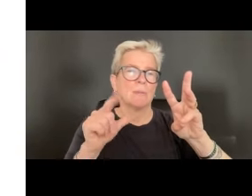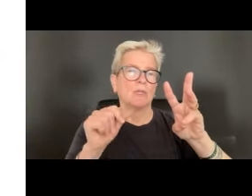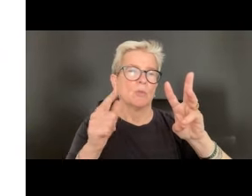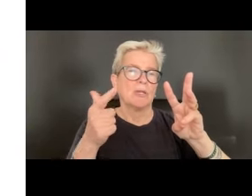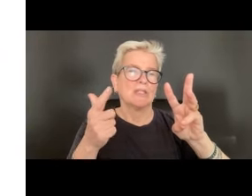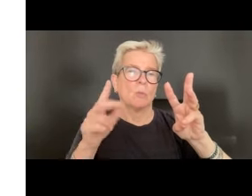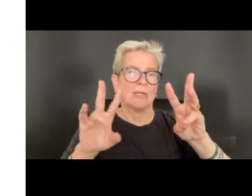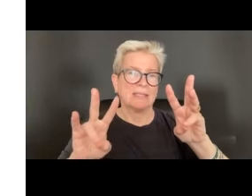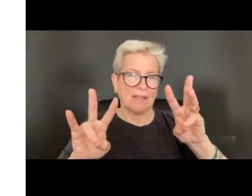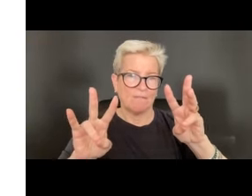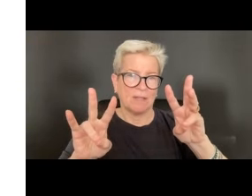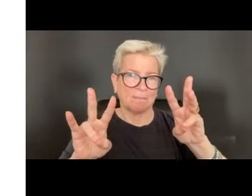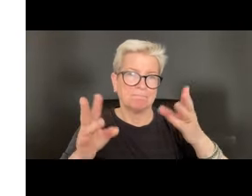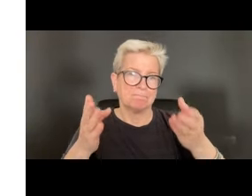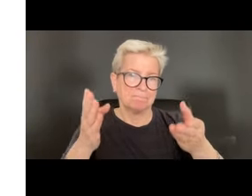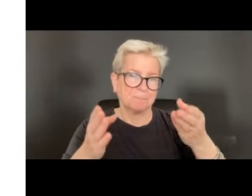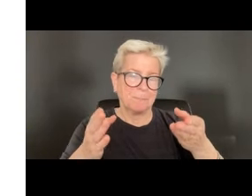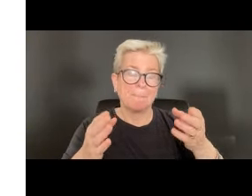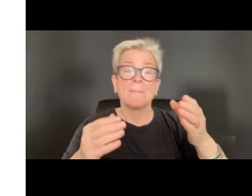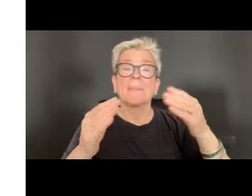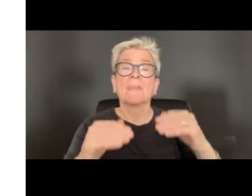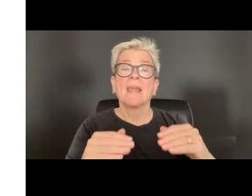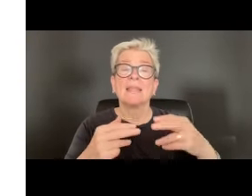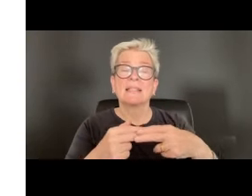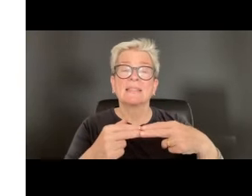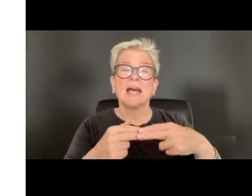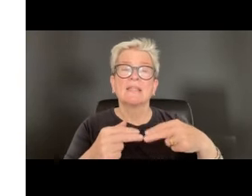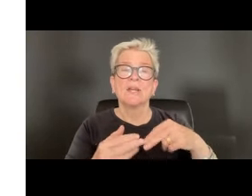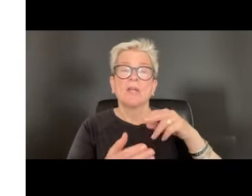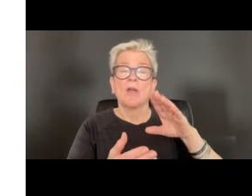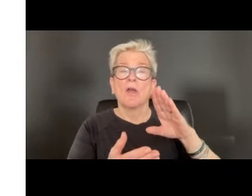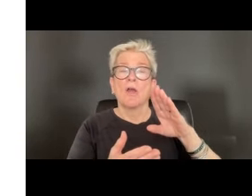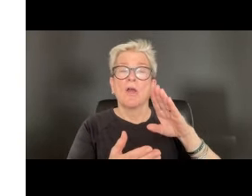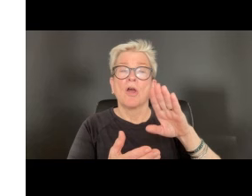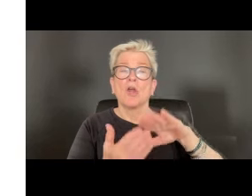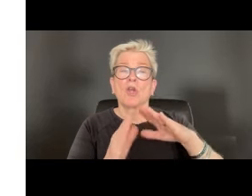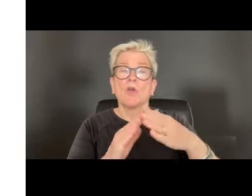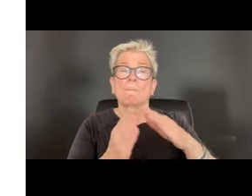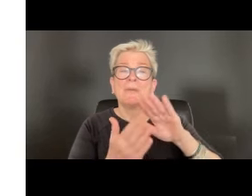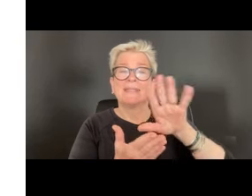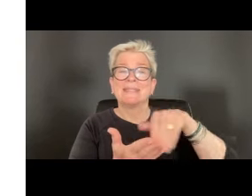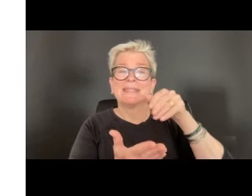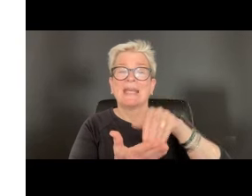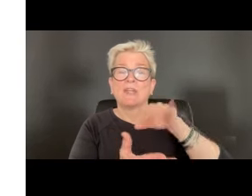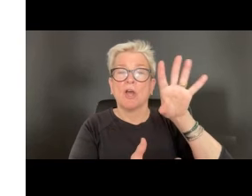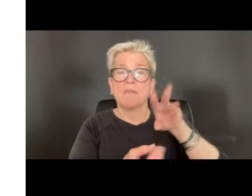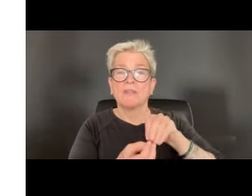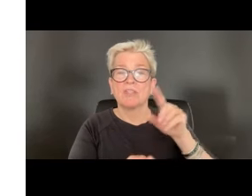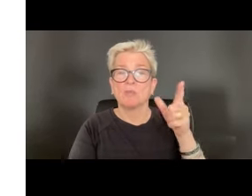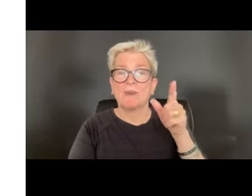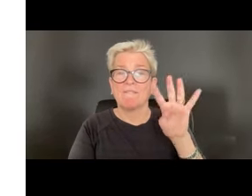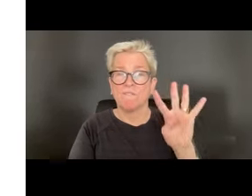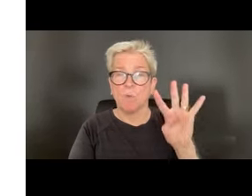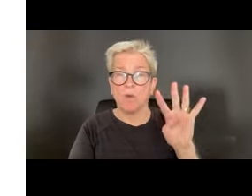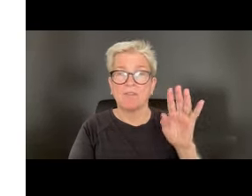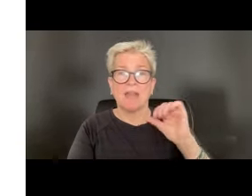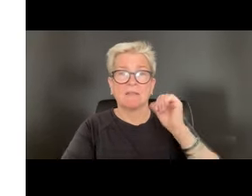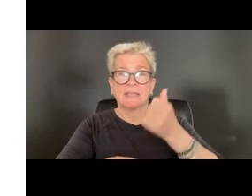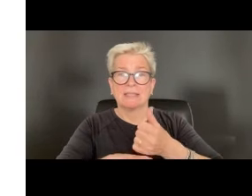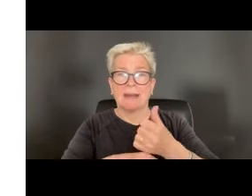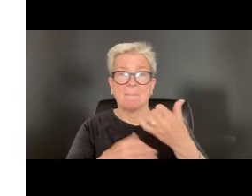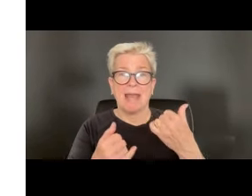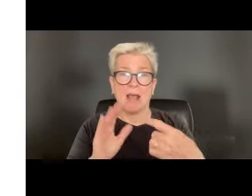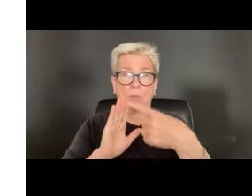Next slide. In urban centers are, there are 24 urban centers that exist today. We